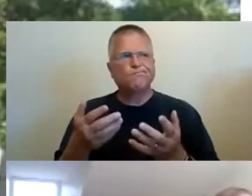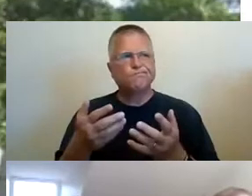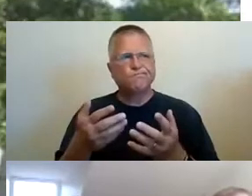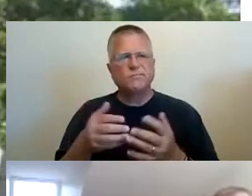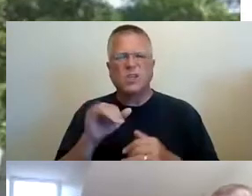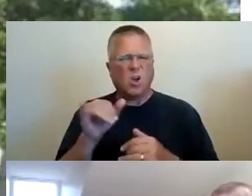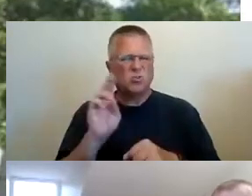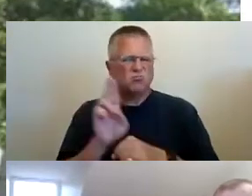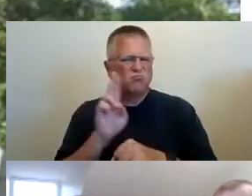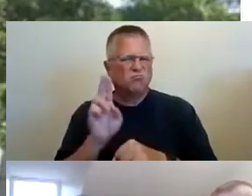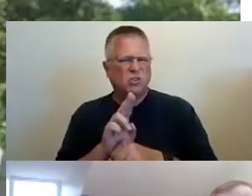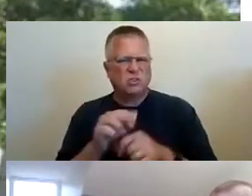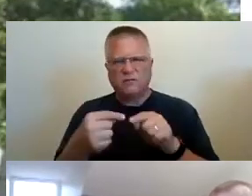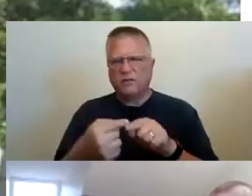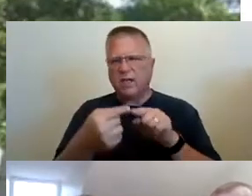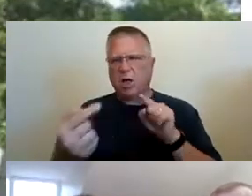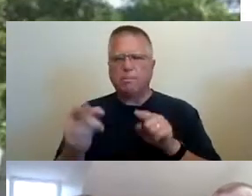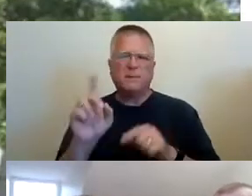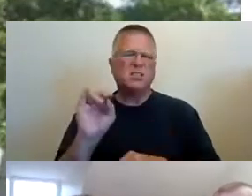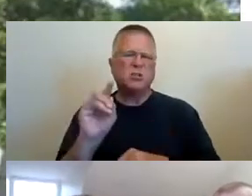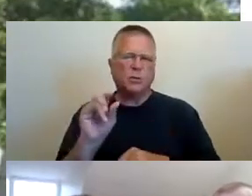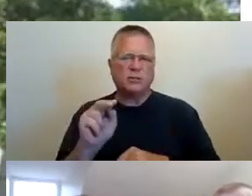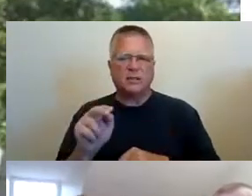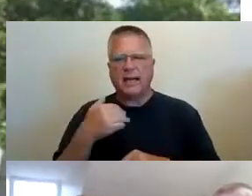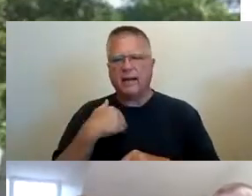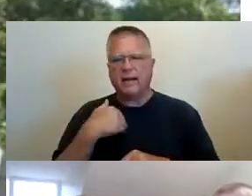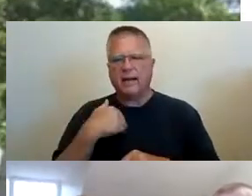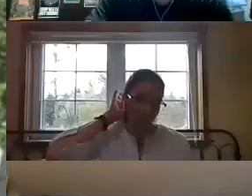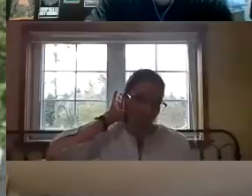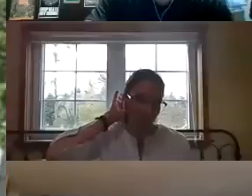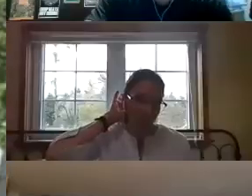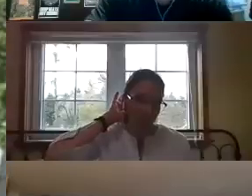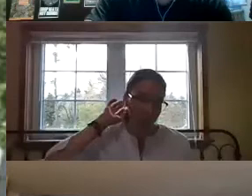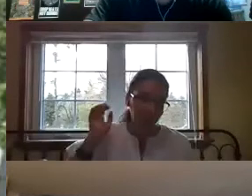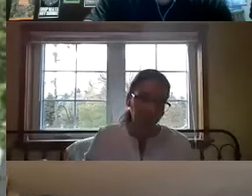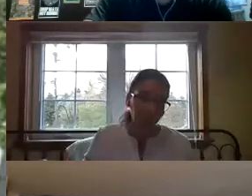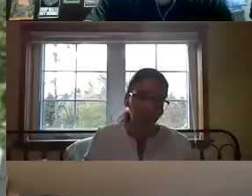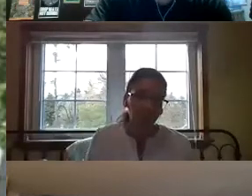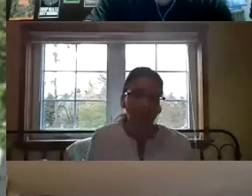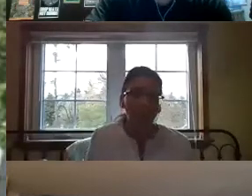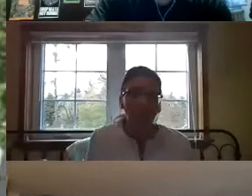also go in the opposite direction. So it would be a 5-foot or so bike lane